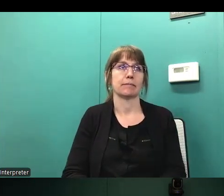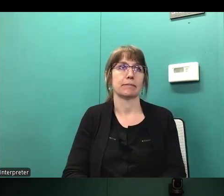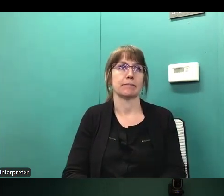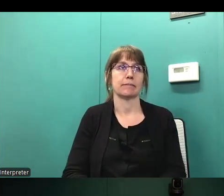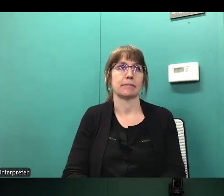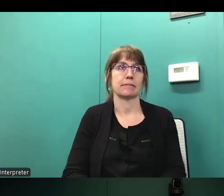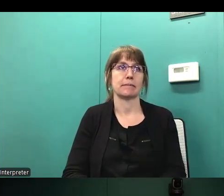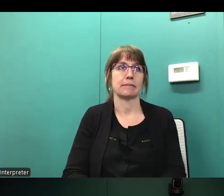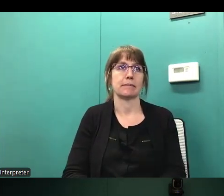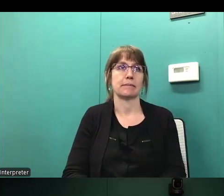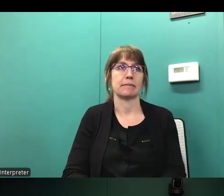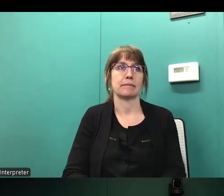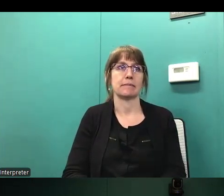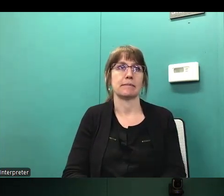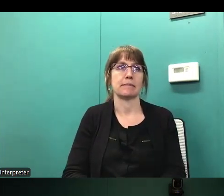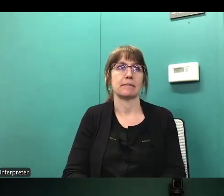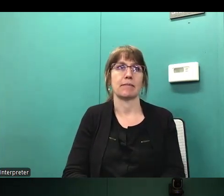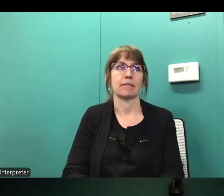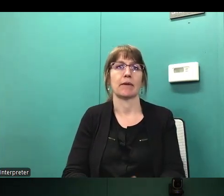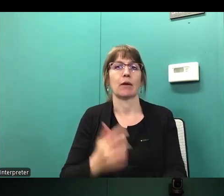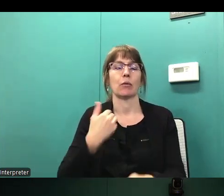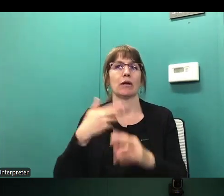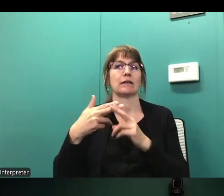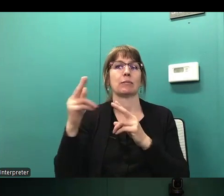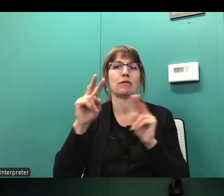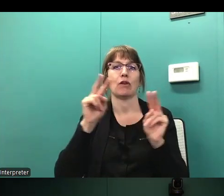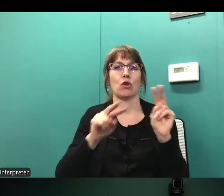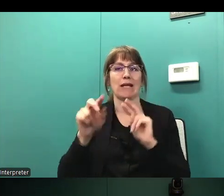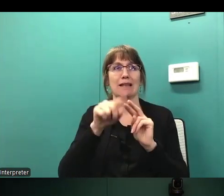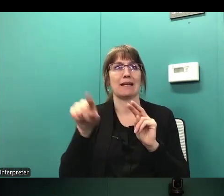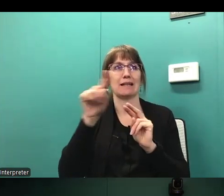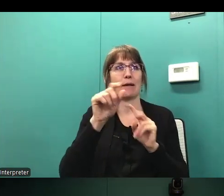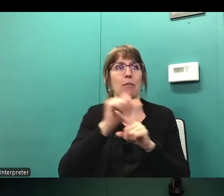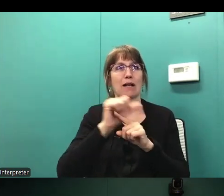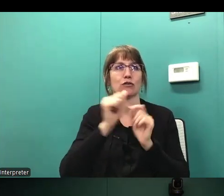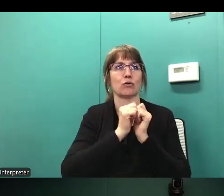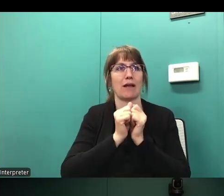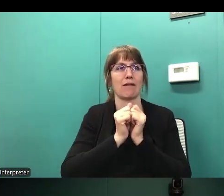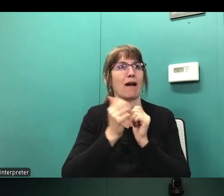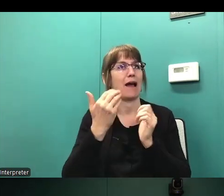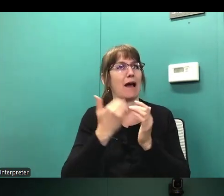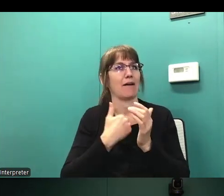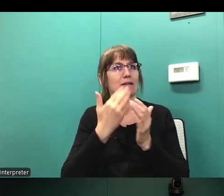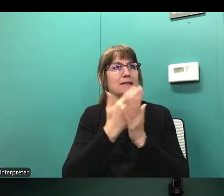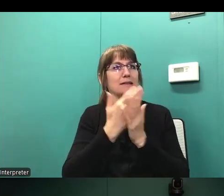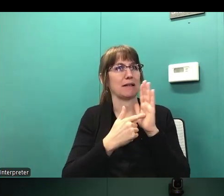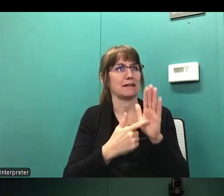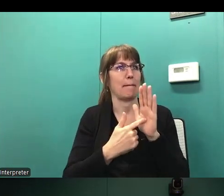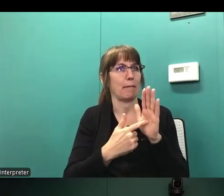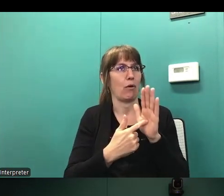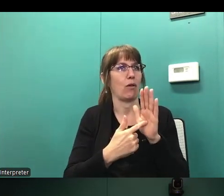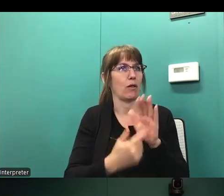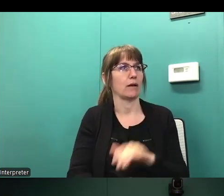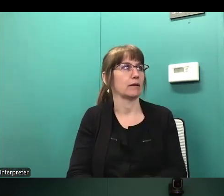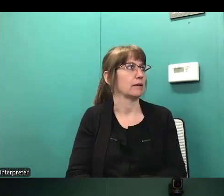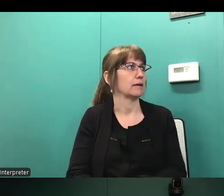All right, so let's just briefly look at this and we'll just kind of practice together. So I have some examples for this one. Let's look at